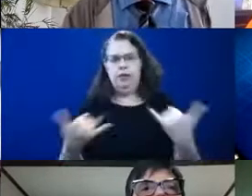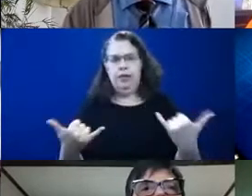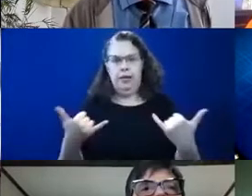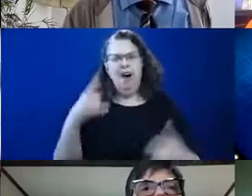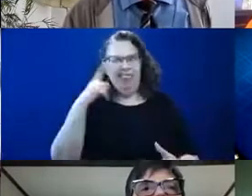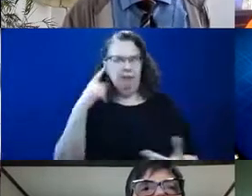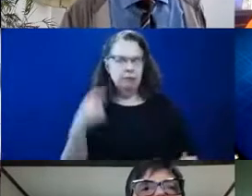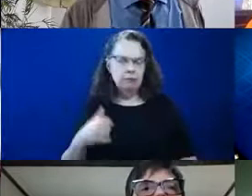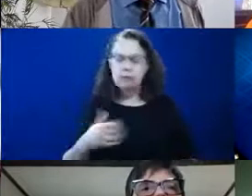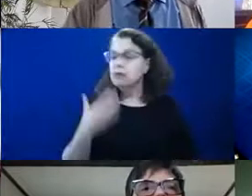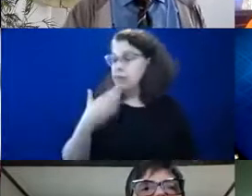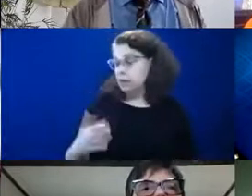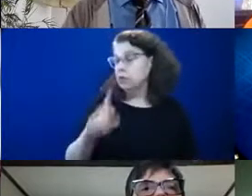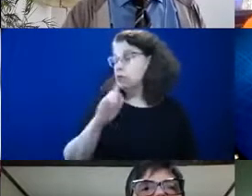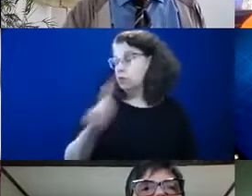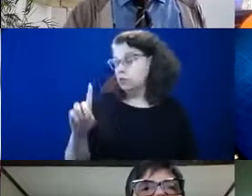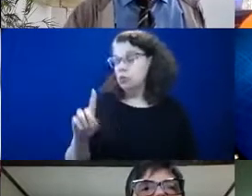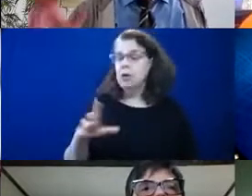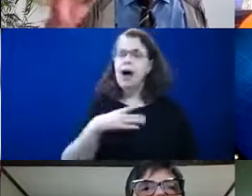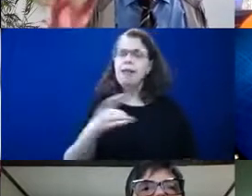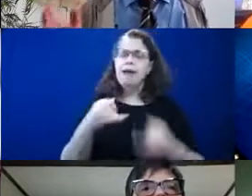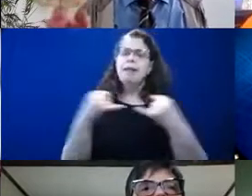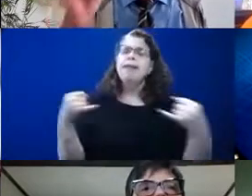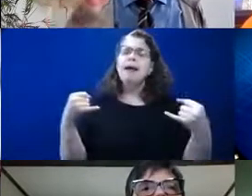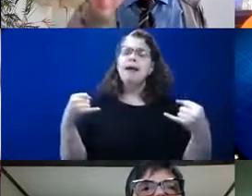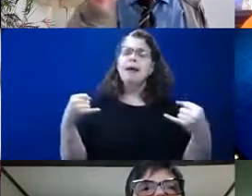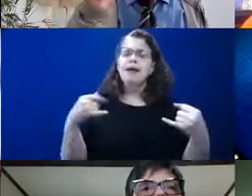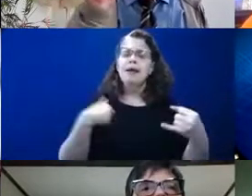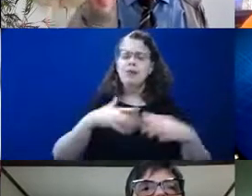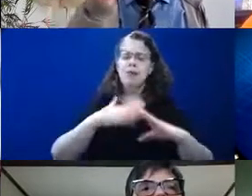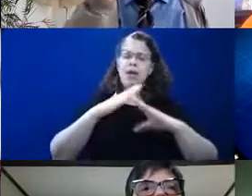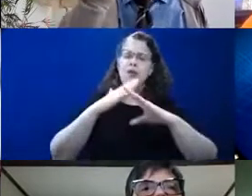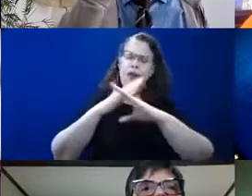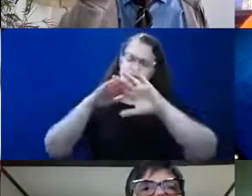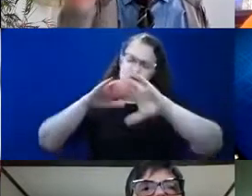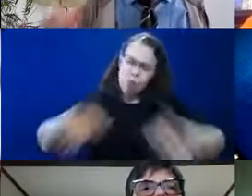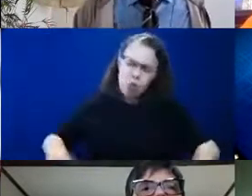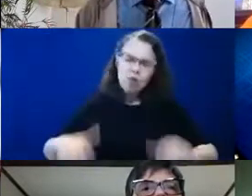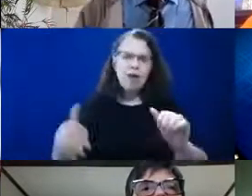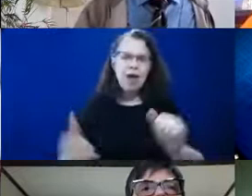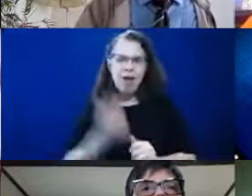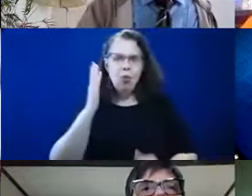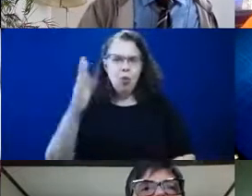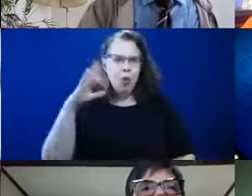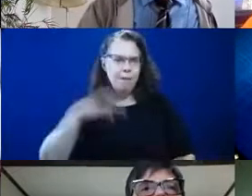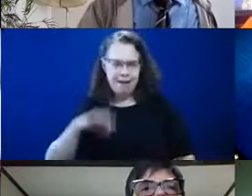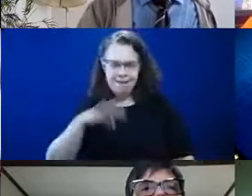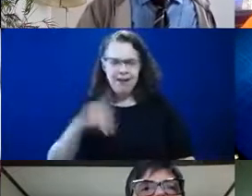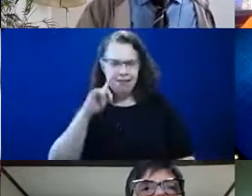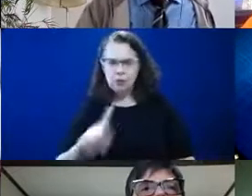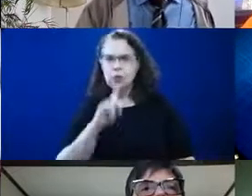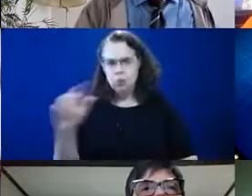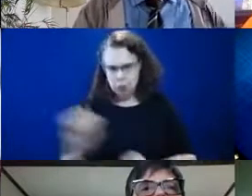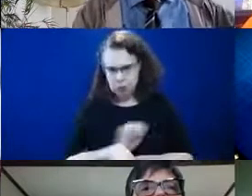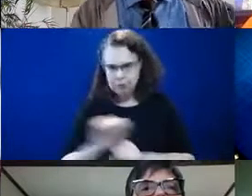Okay, thank you. Very true. I like that line. If we remove barriers, everyone will benefit. I think that is so true.